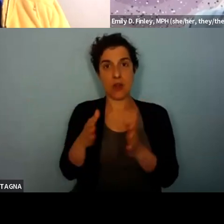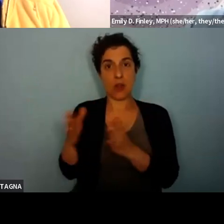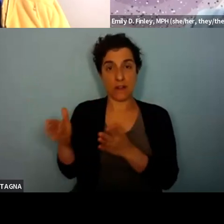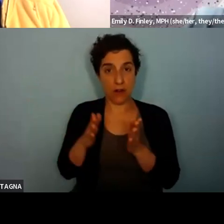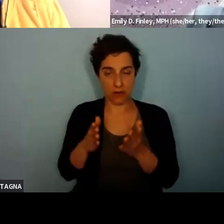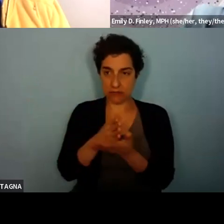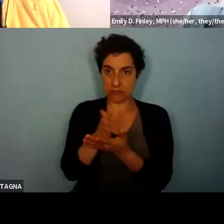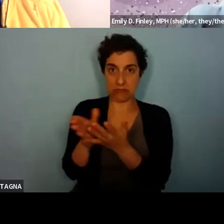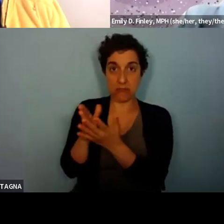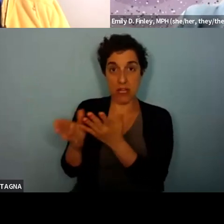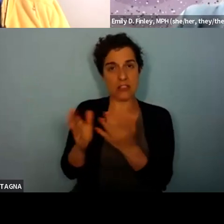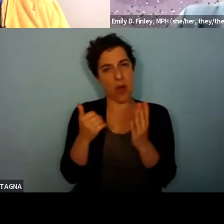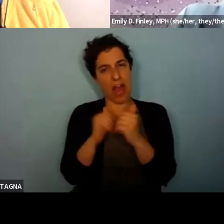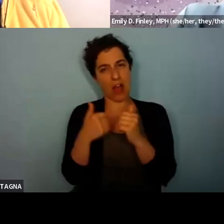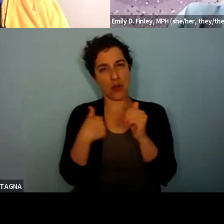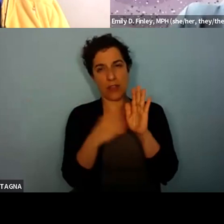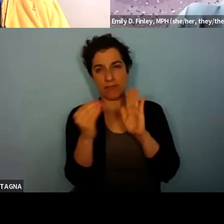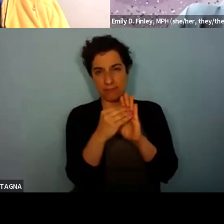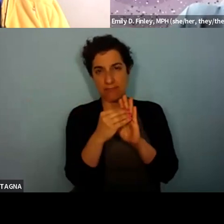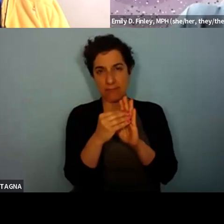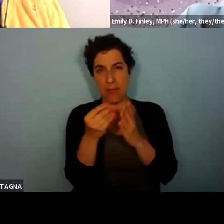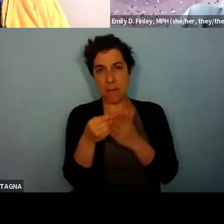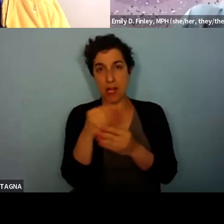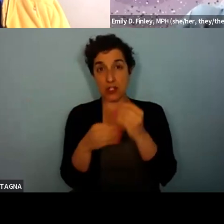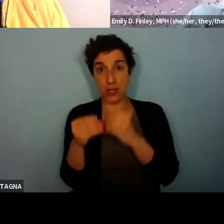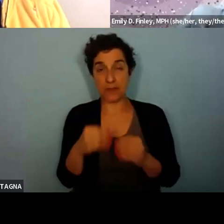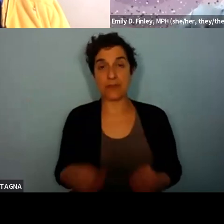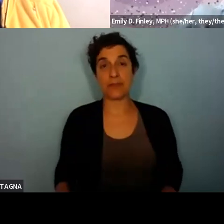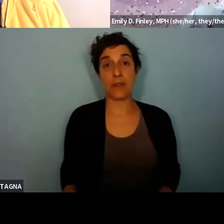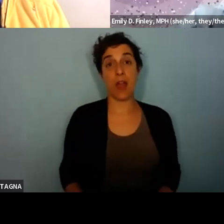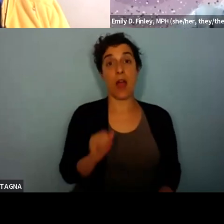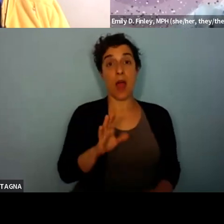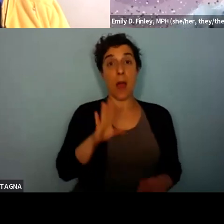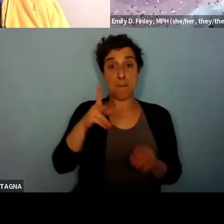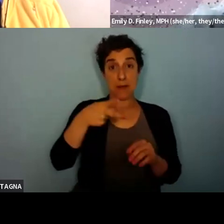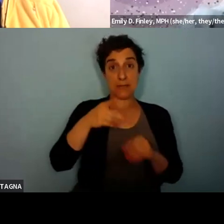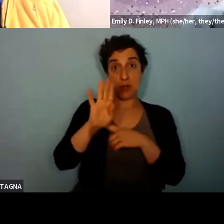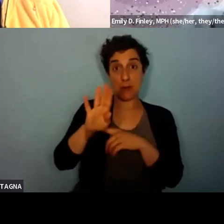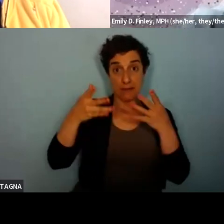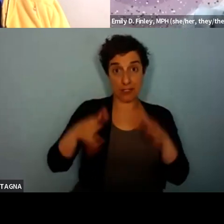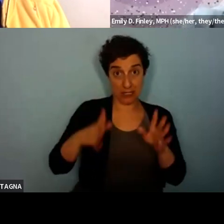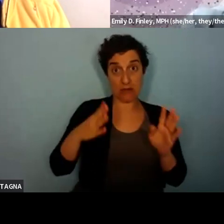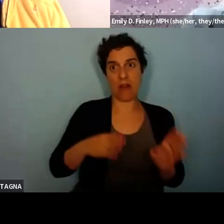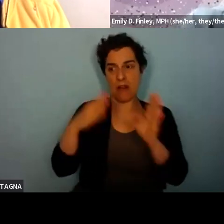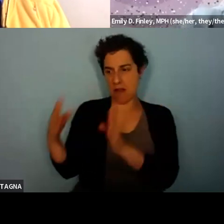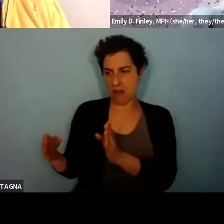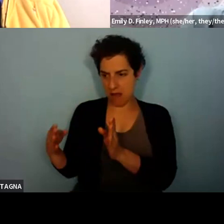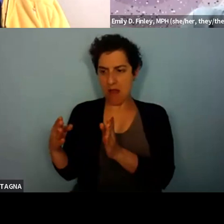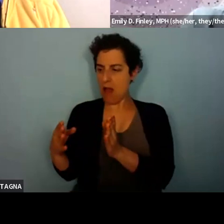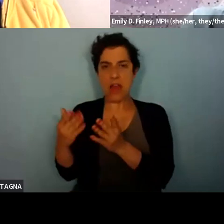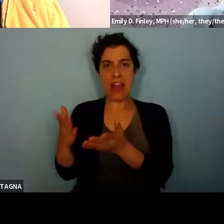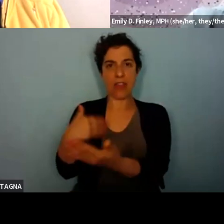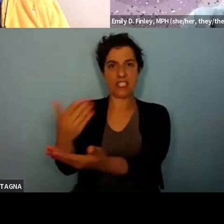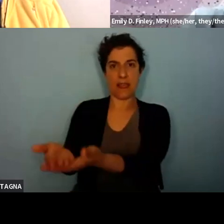value that in the budget? And I guess the part after participatory budgeting is understanding the